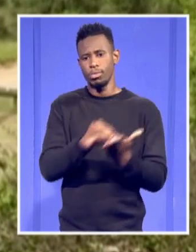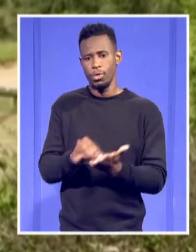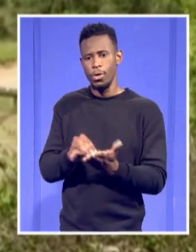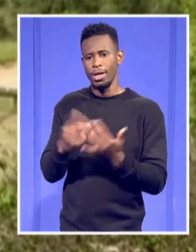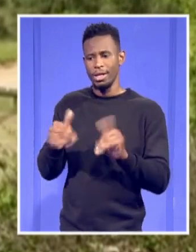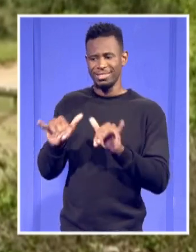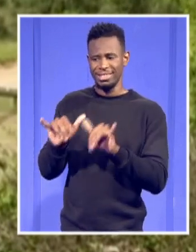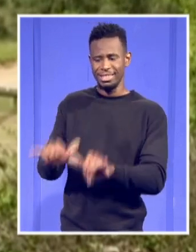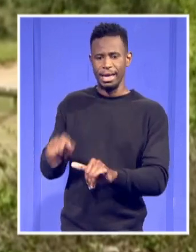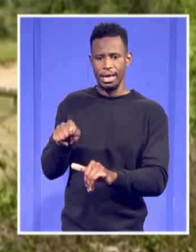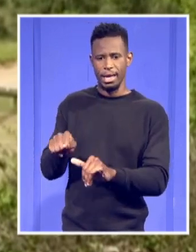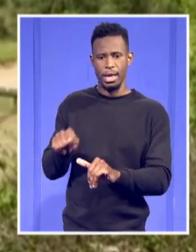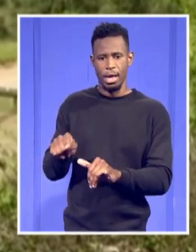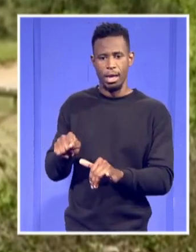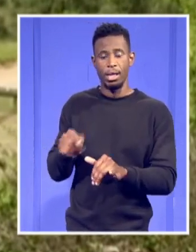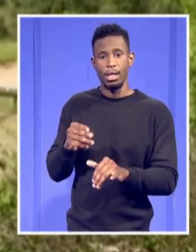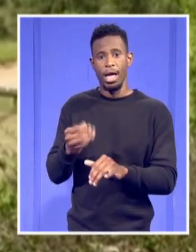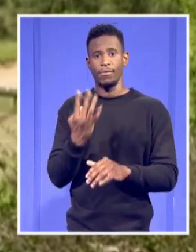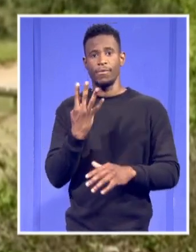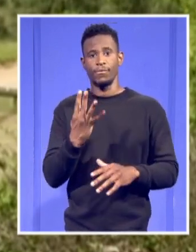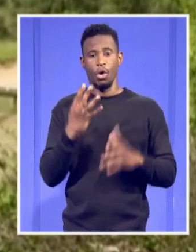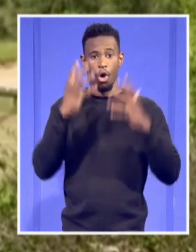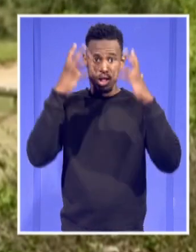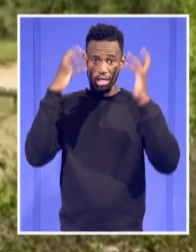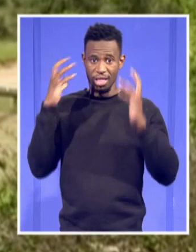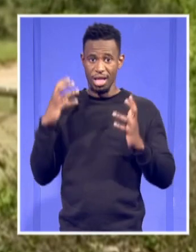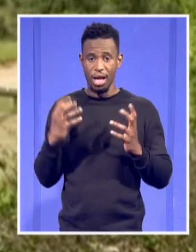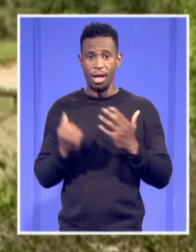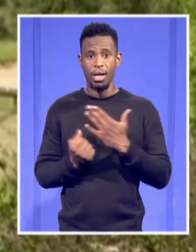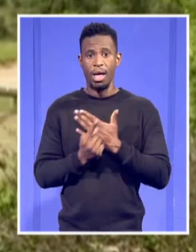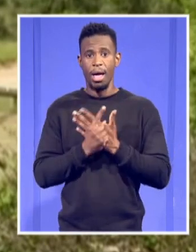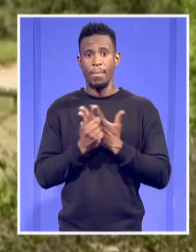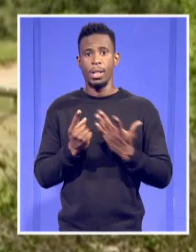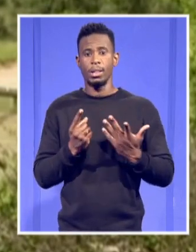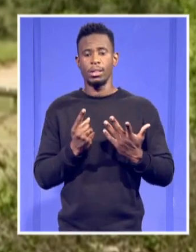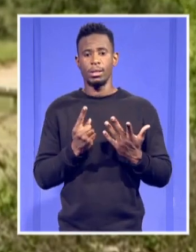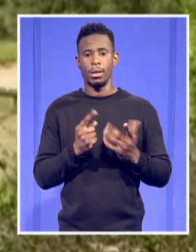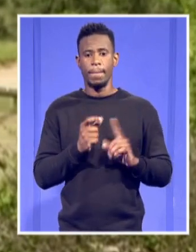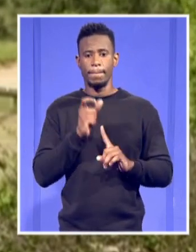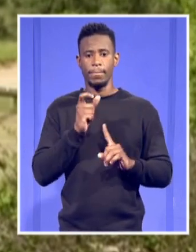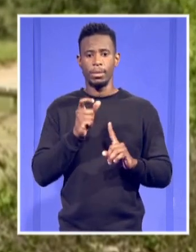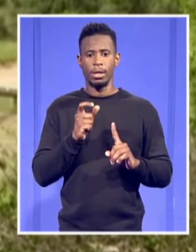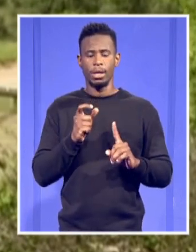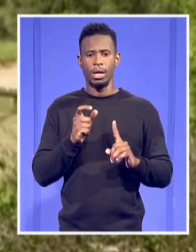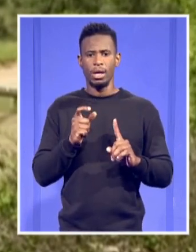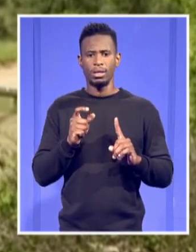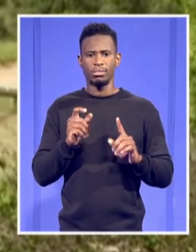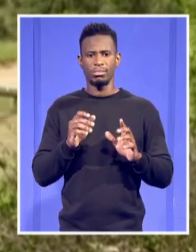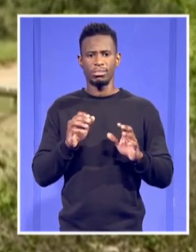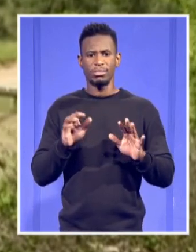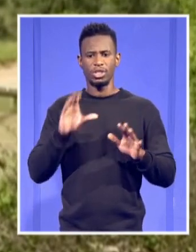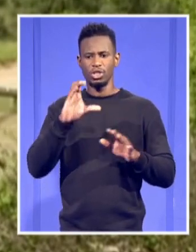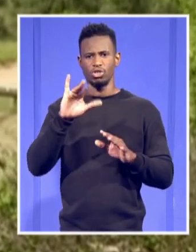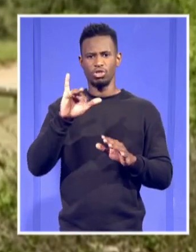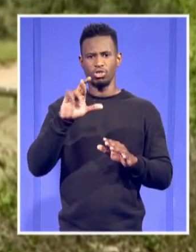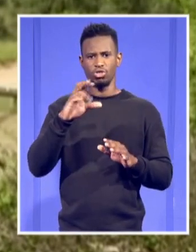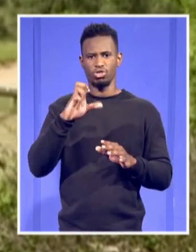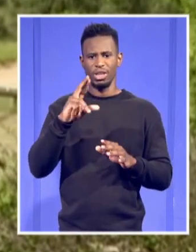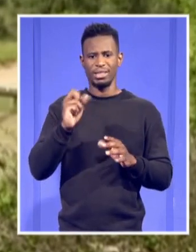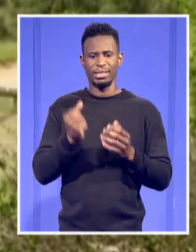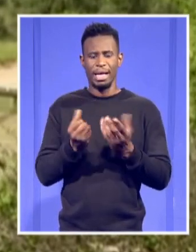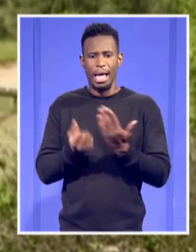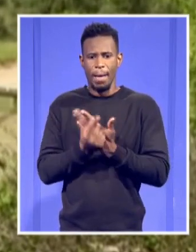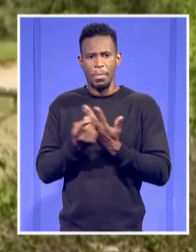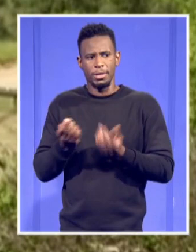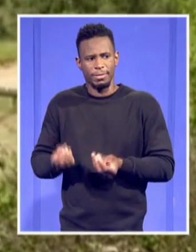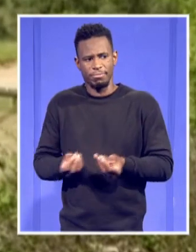home. So these are 4 lions that were surrendered by a circus in France after an unfortunate incident.